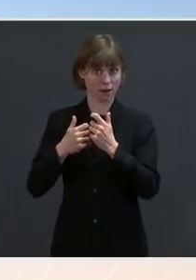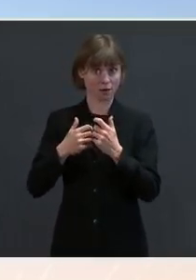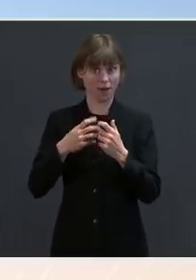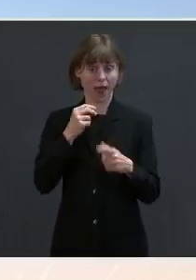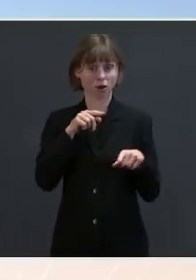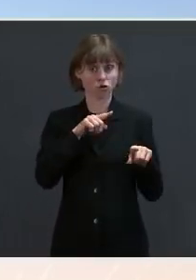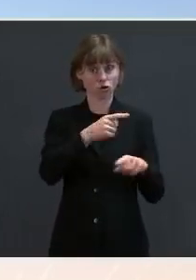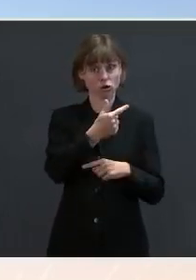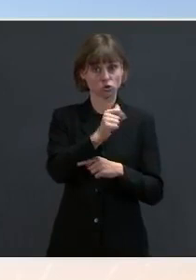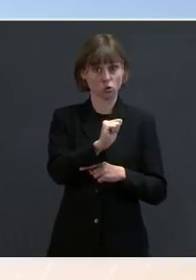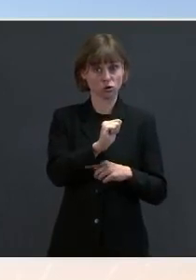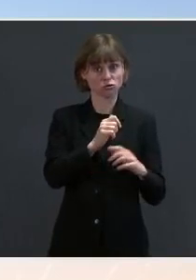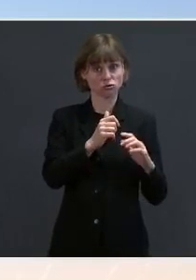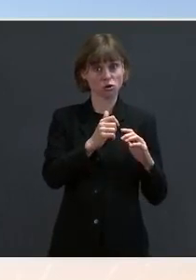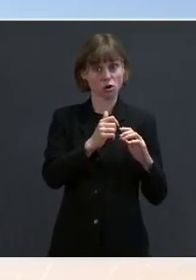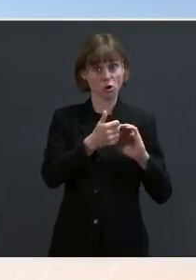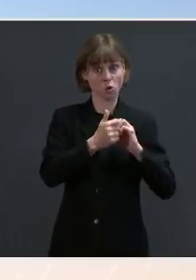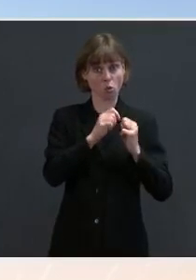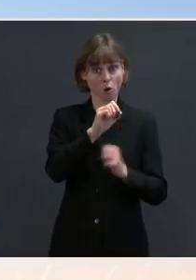candidates? Are you concerned that